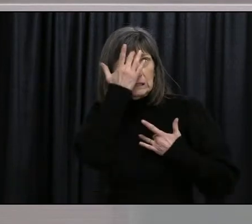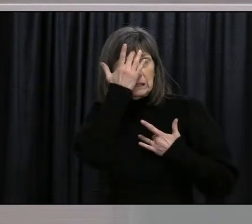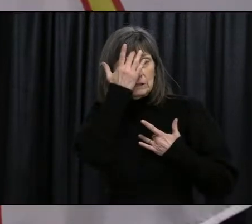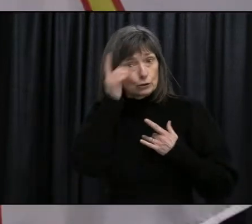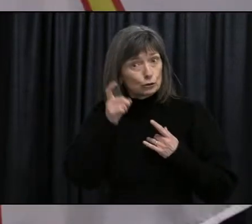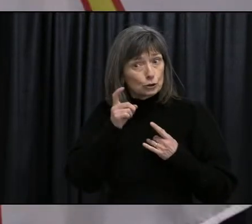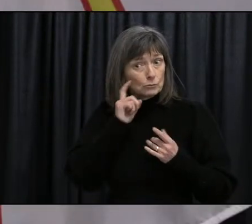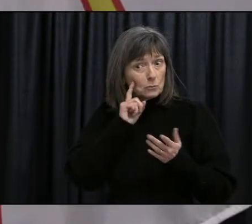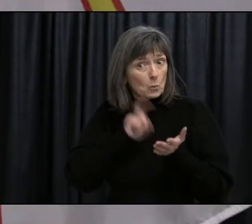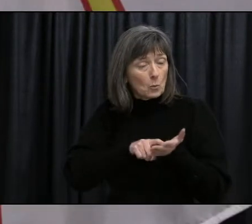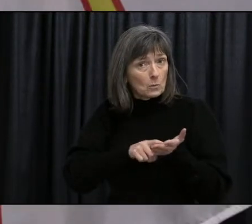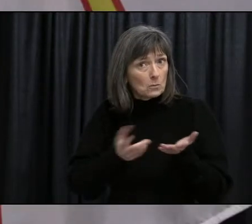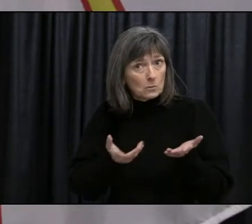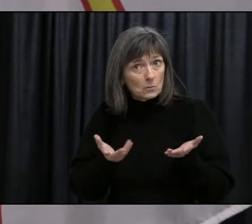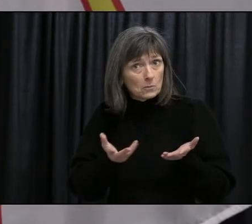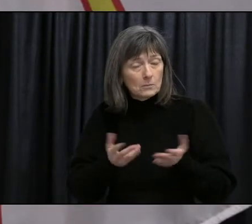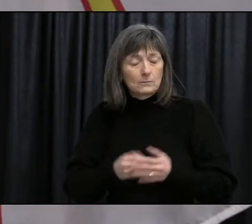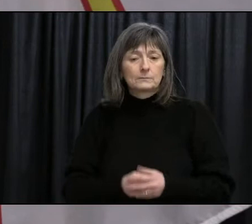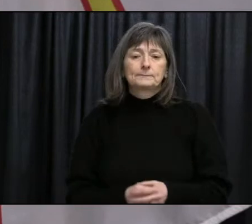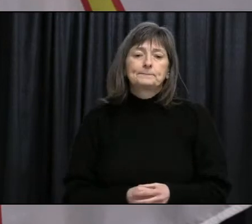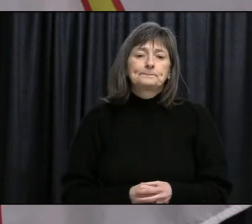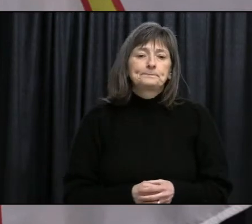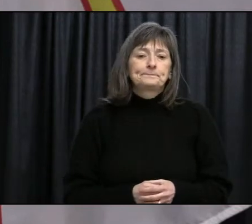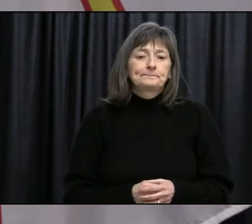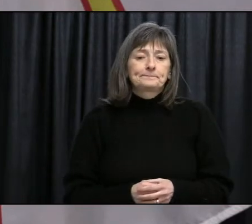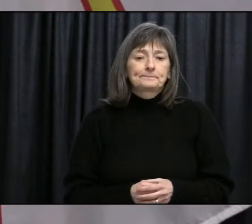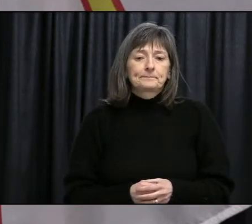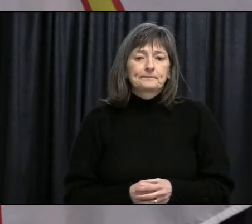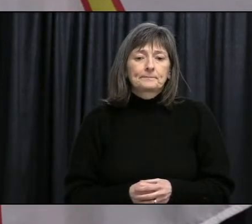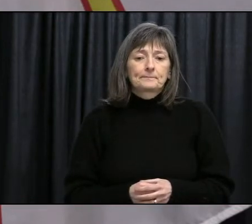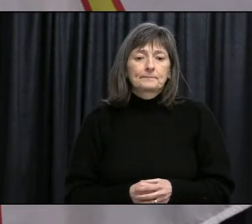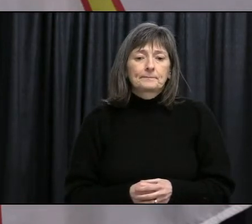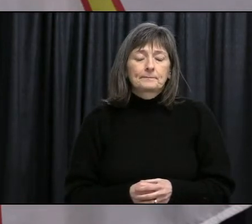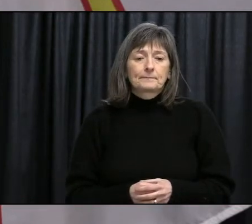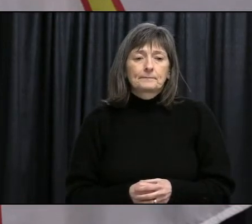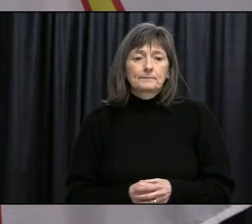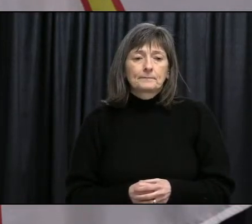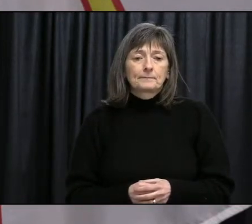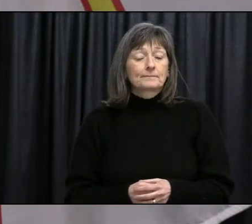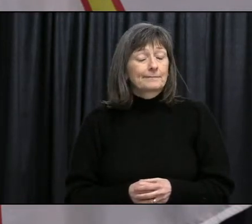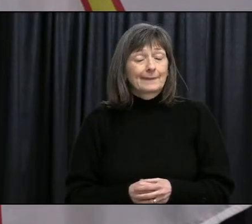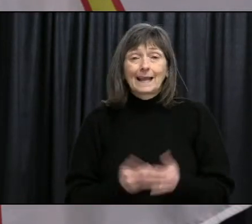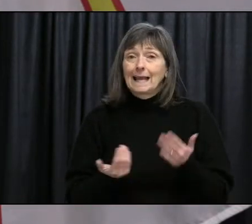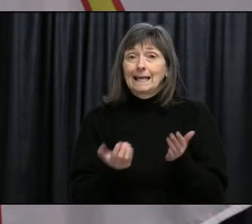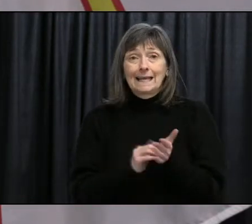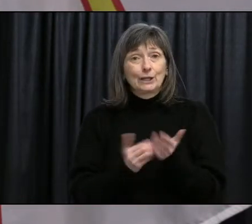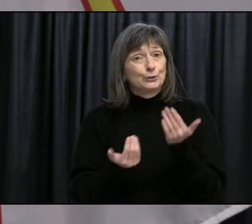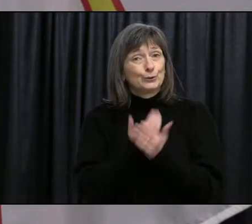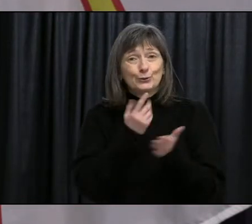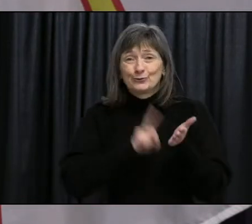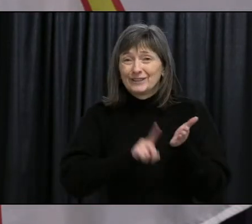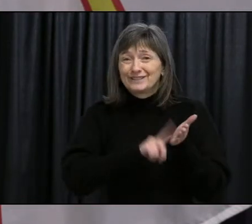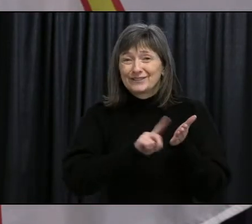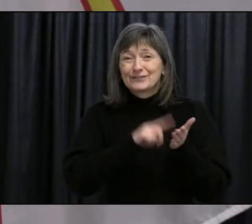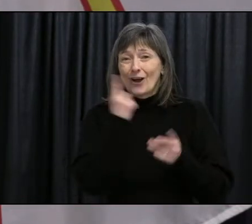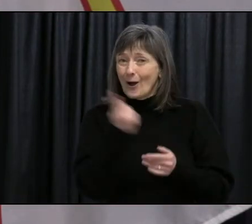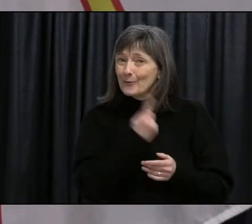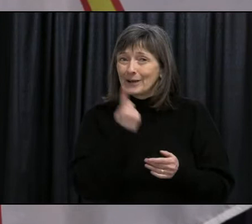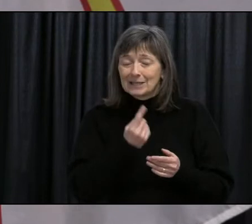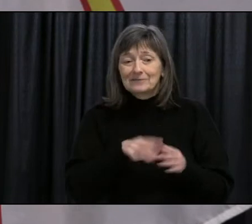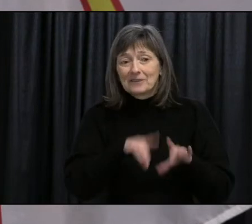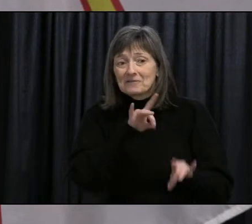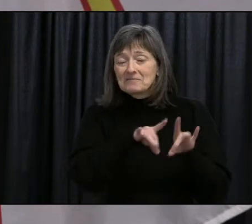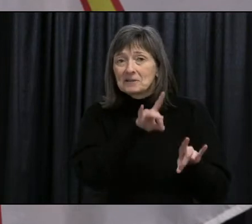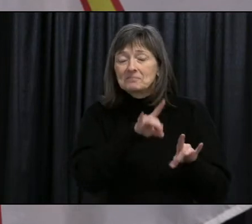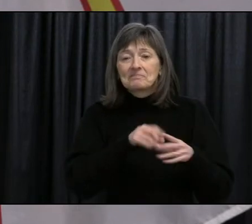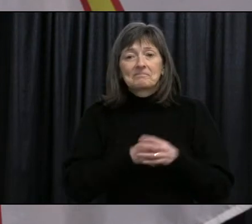should be watching for? So certainly, all the evidence is evolving and ongoing. We haven't